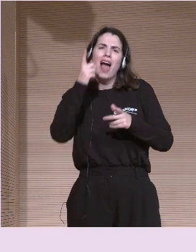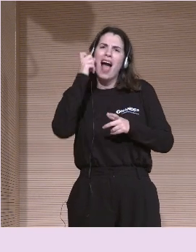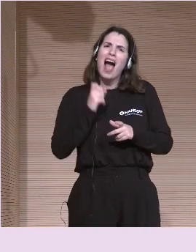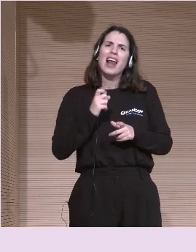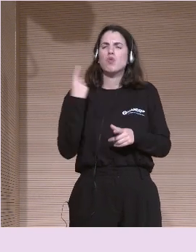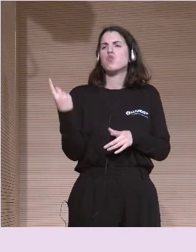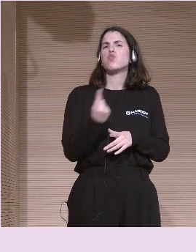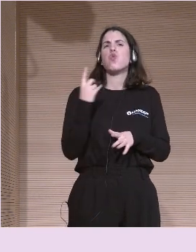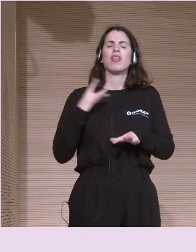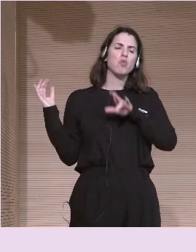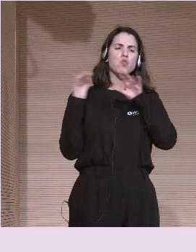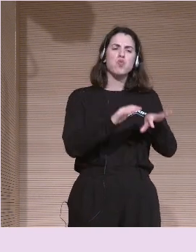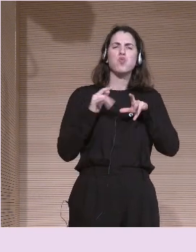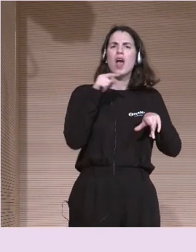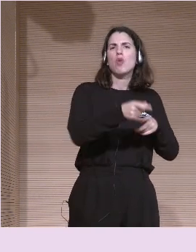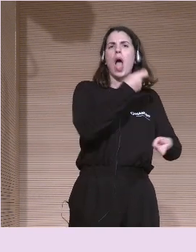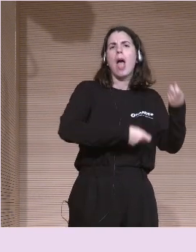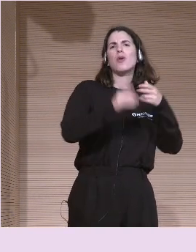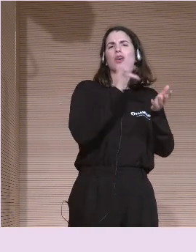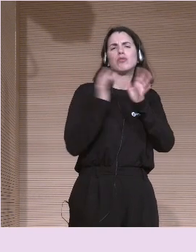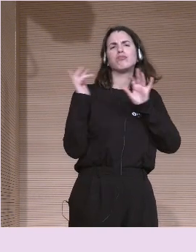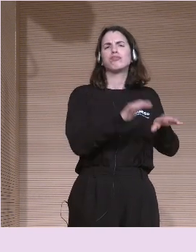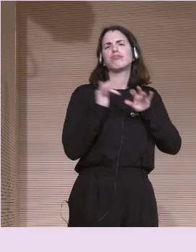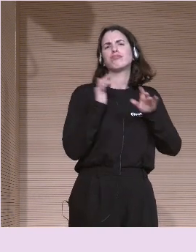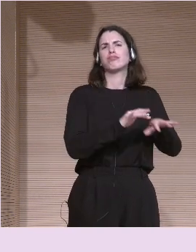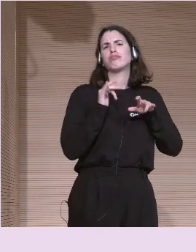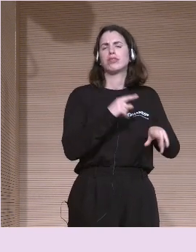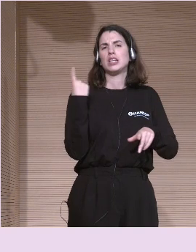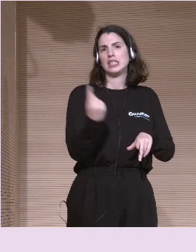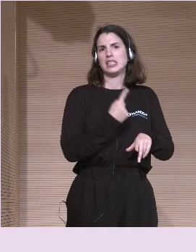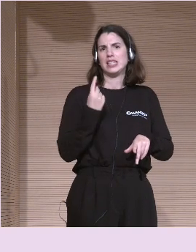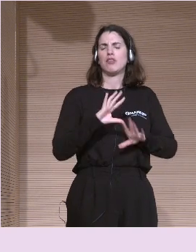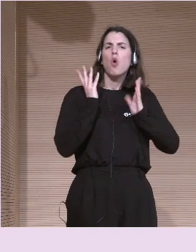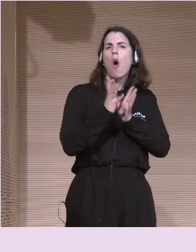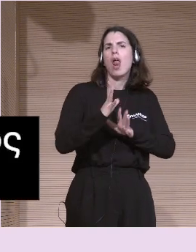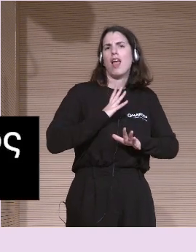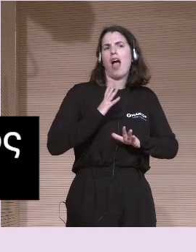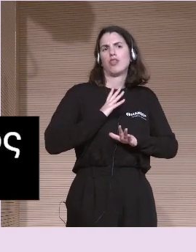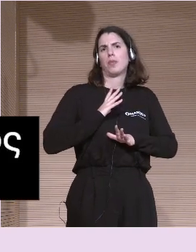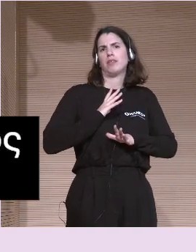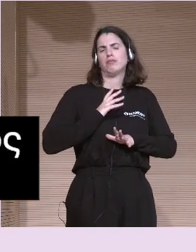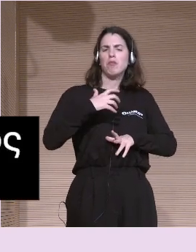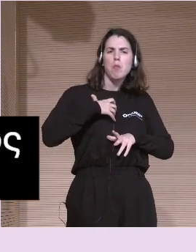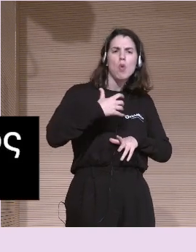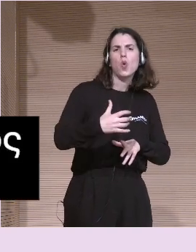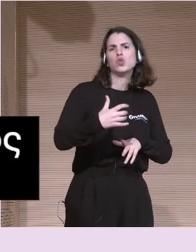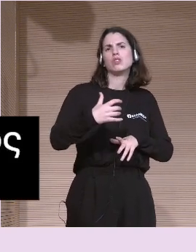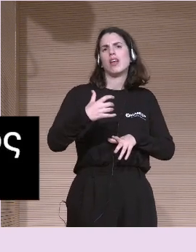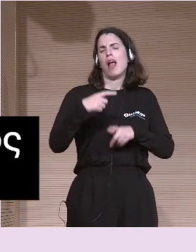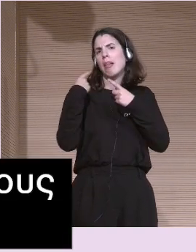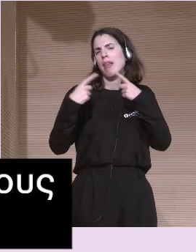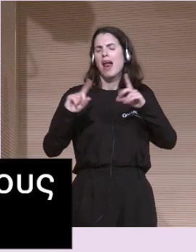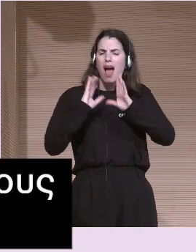part of our ecosystem is going to be the London Museum, but also a pop-up in a shopping centre each year so that we can take the story